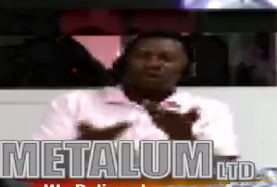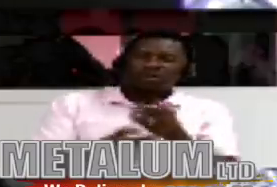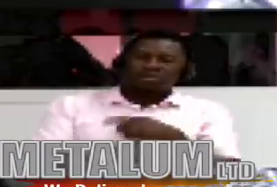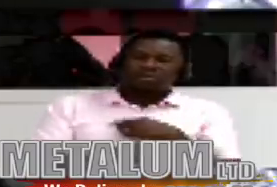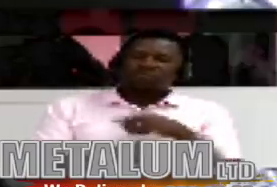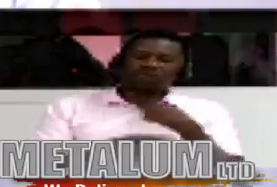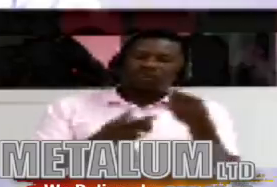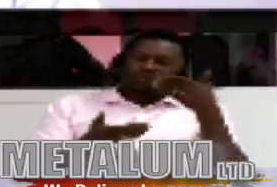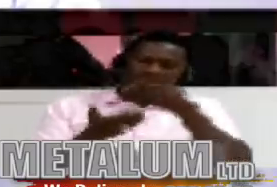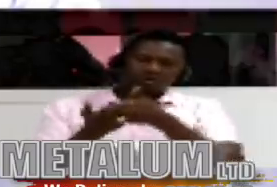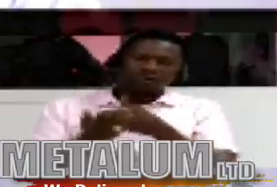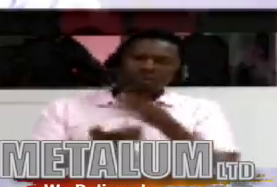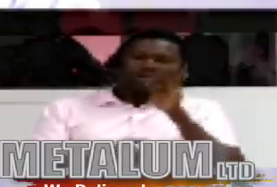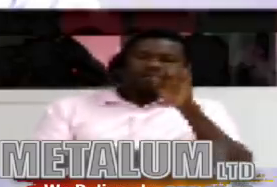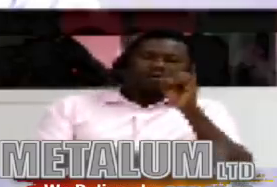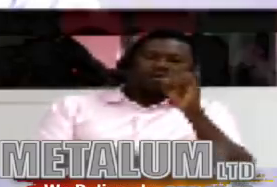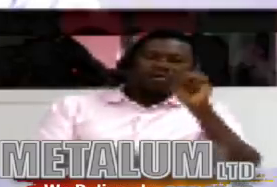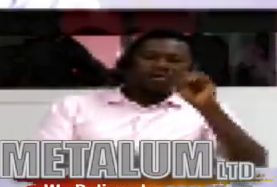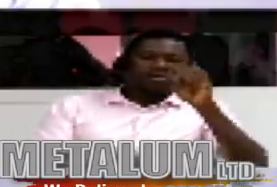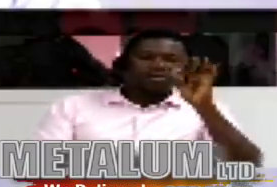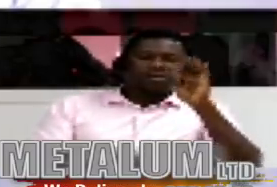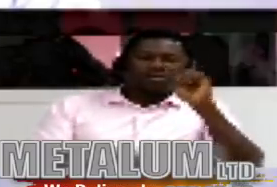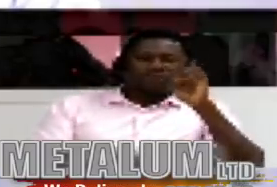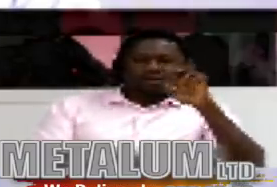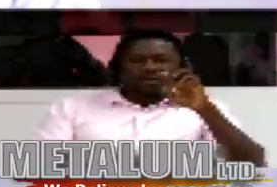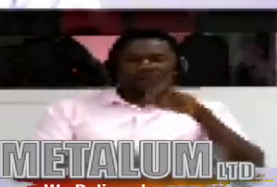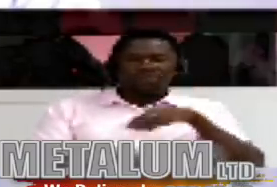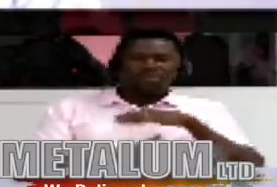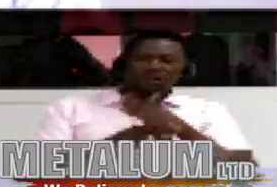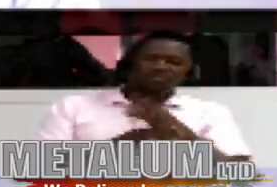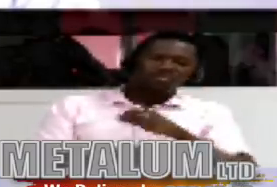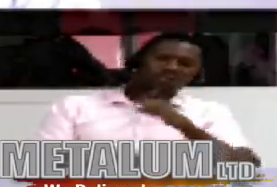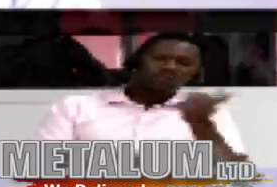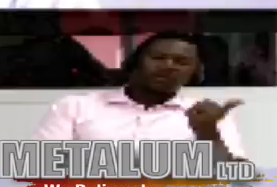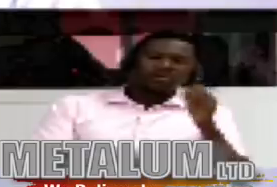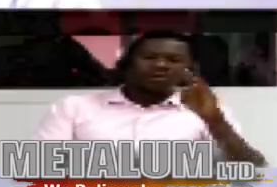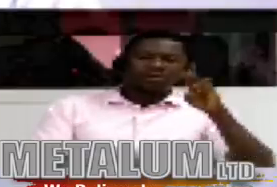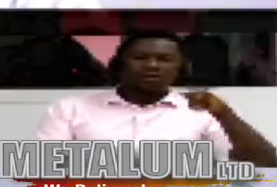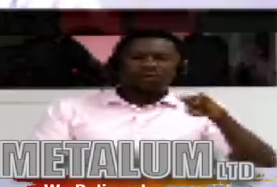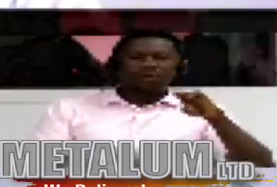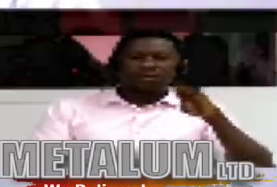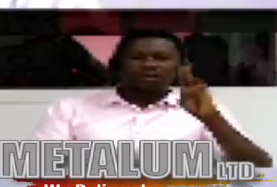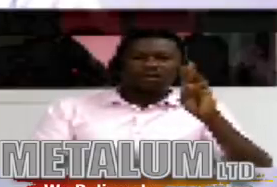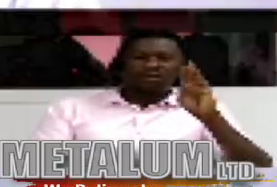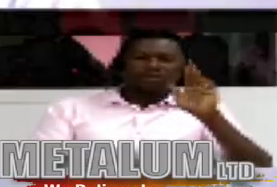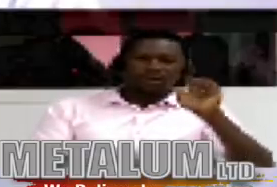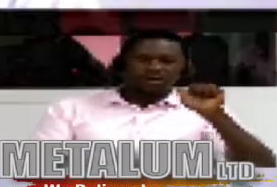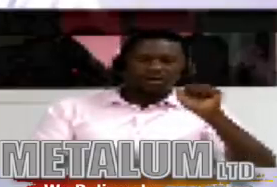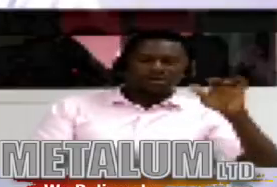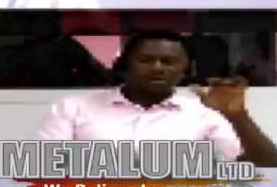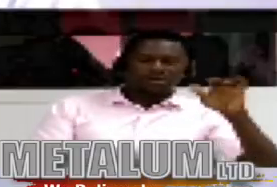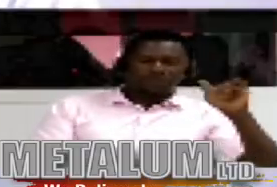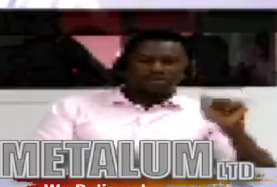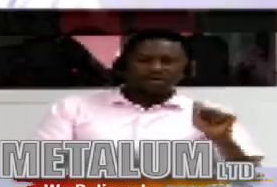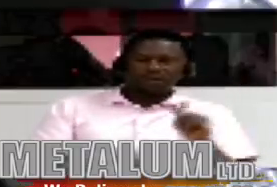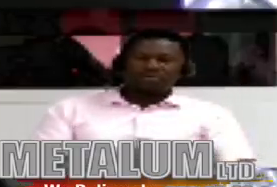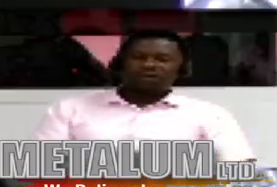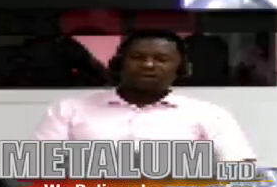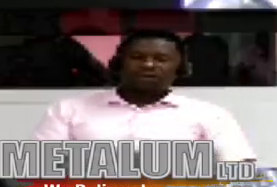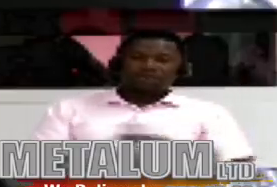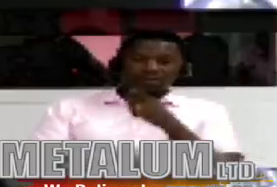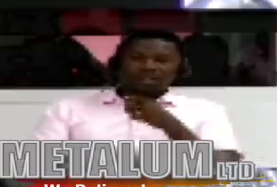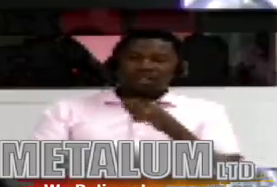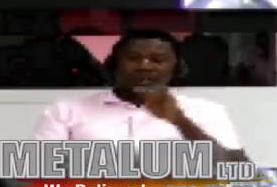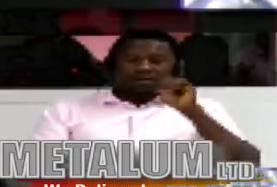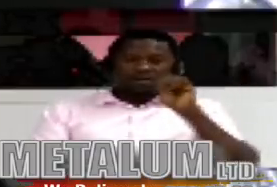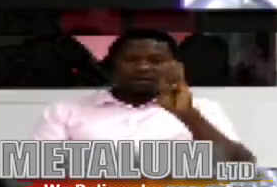Obari? That was where the incident happened. That was where the problem happened. So Mr. Ibrahim Obari was a student